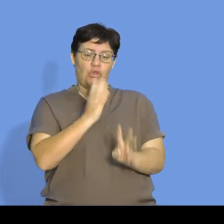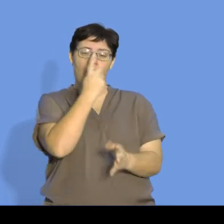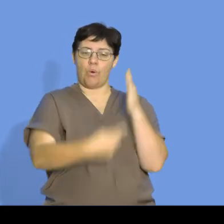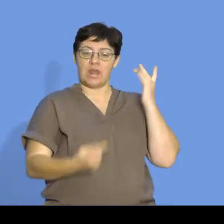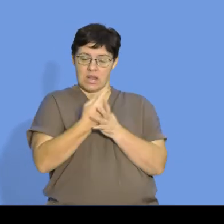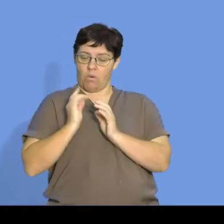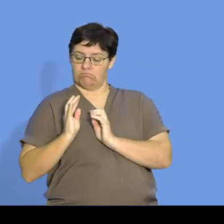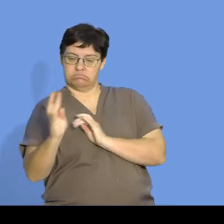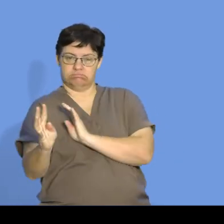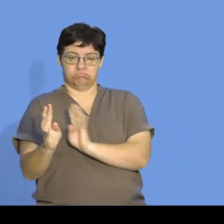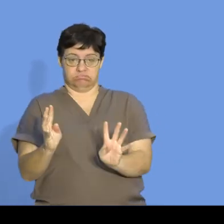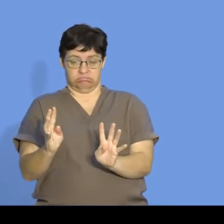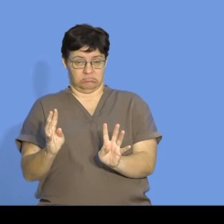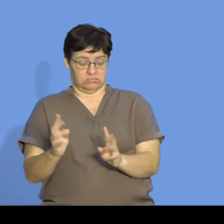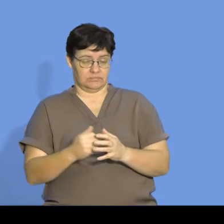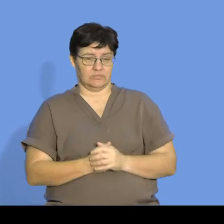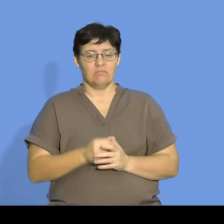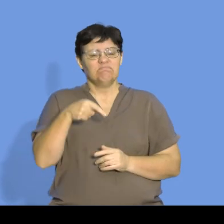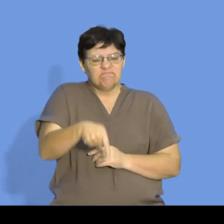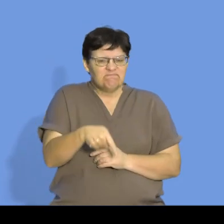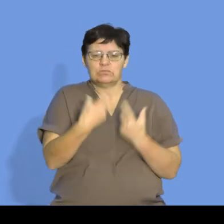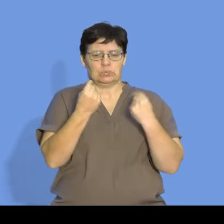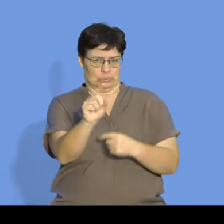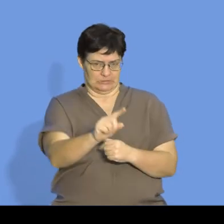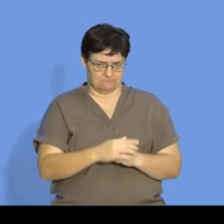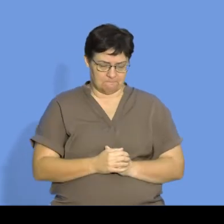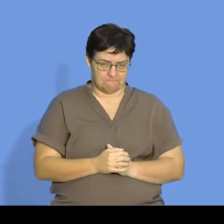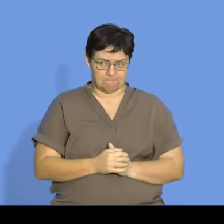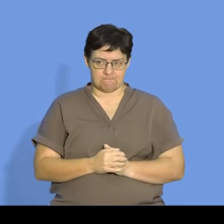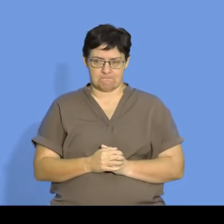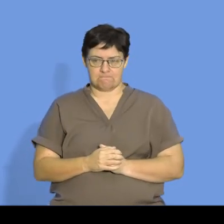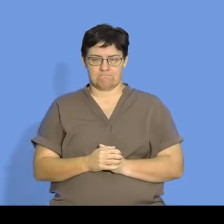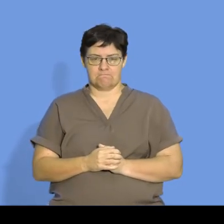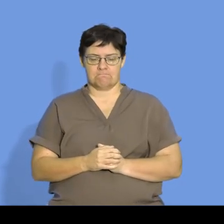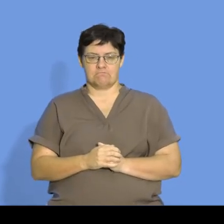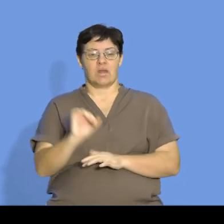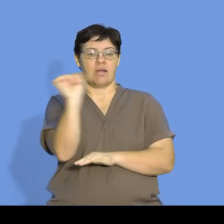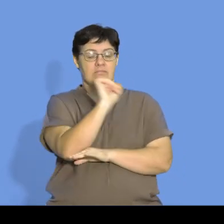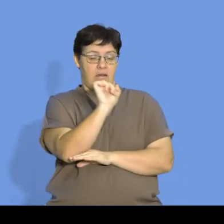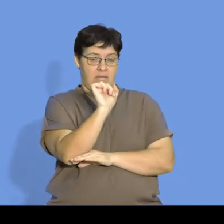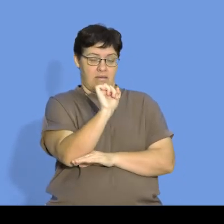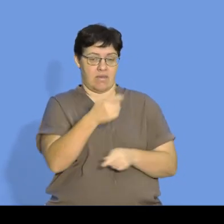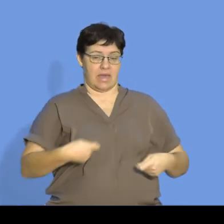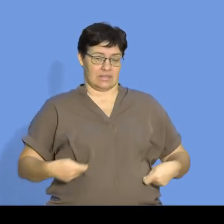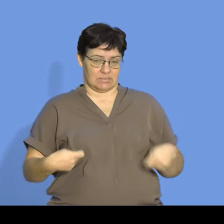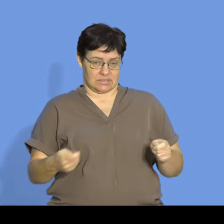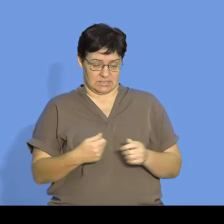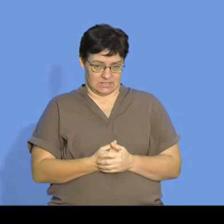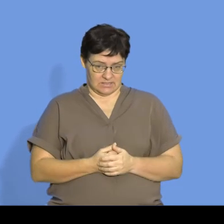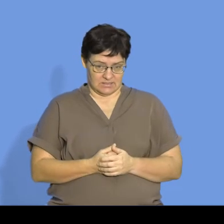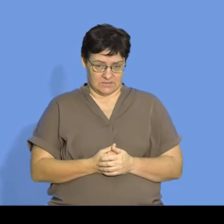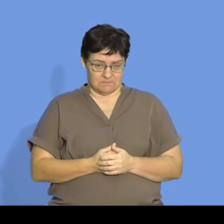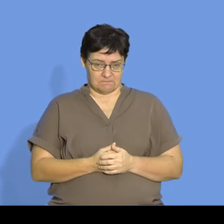her business? Here we go. There's your motor vehicle expenses.